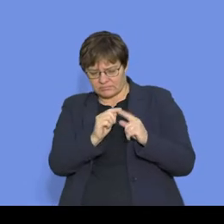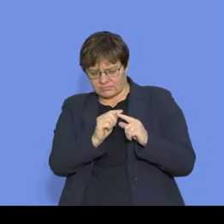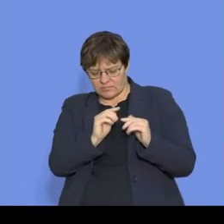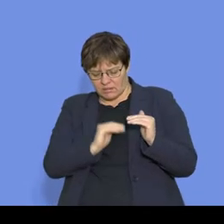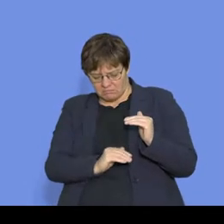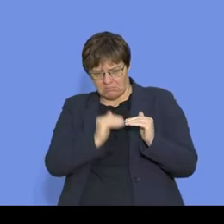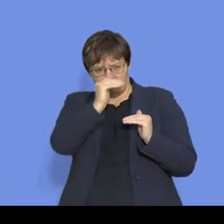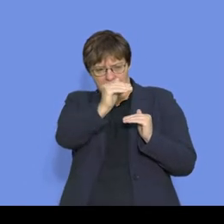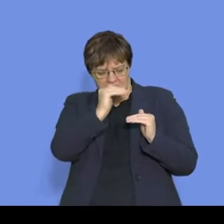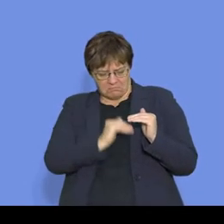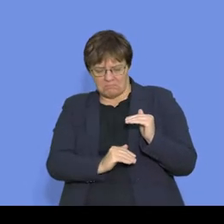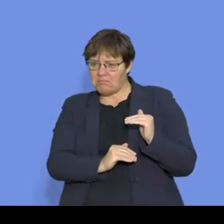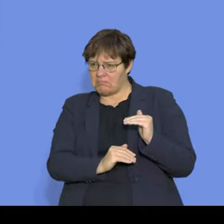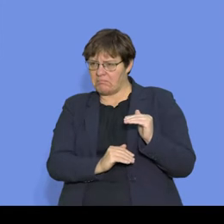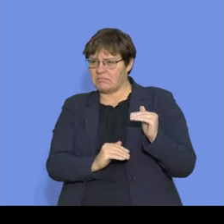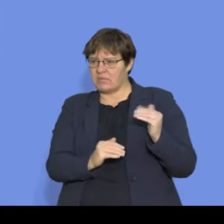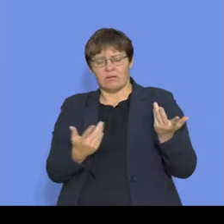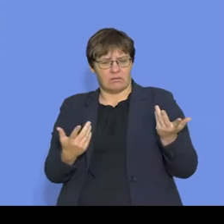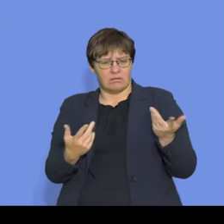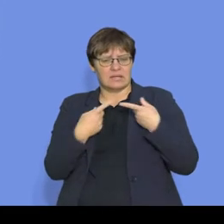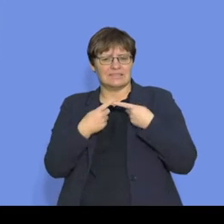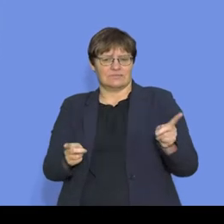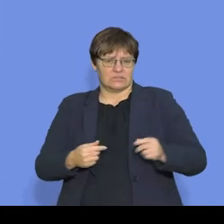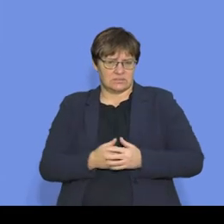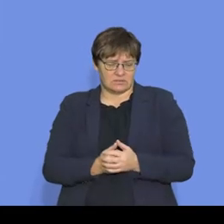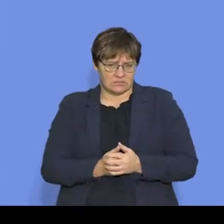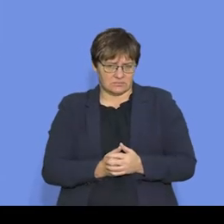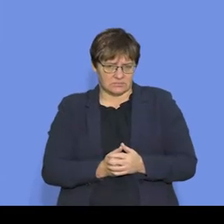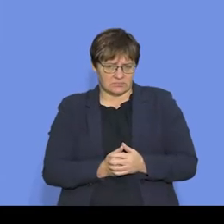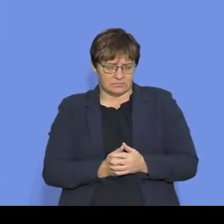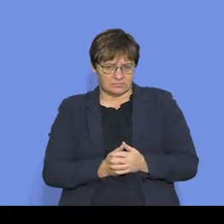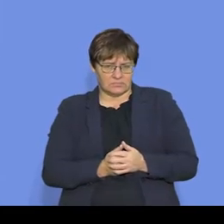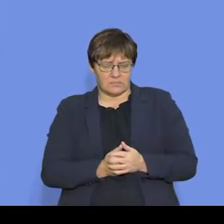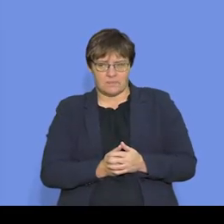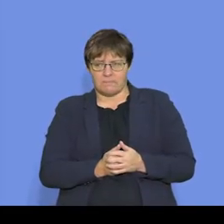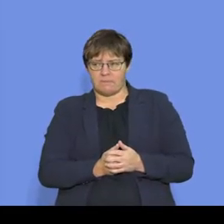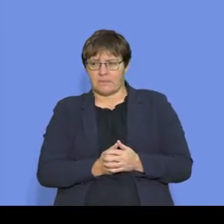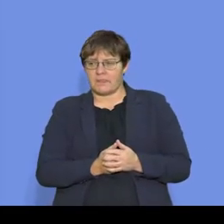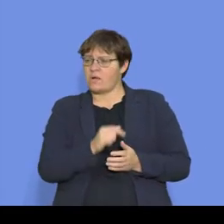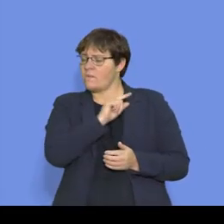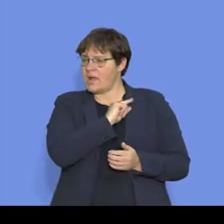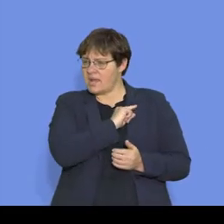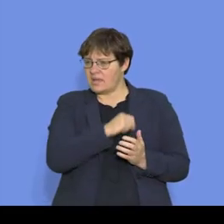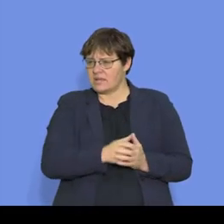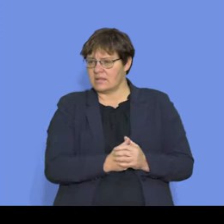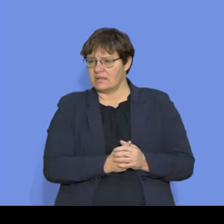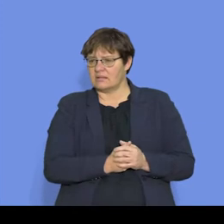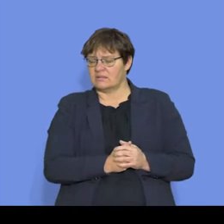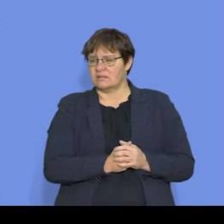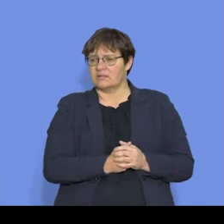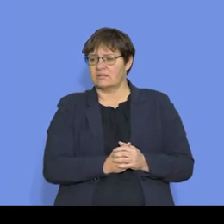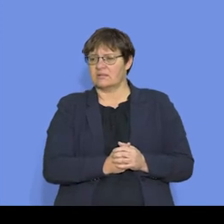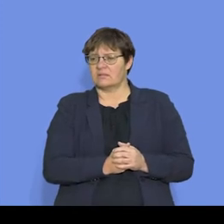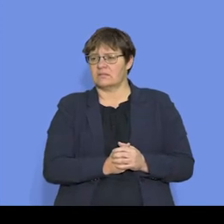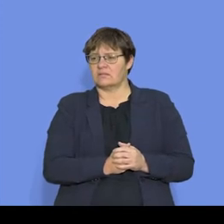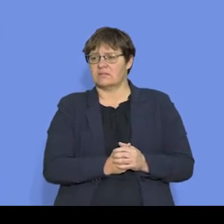animals above the line, they are totally, totally different. And the reason is those lines